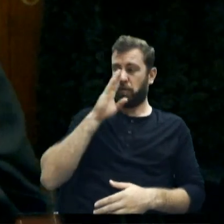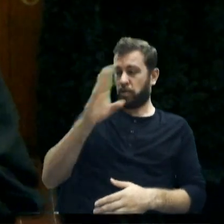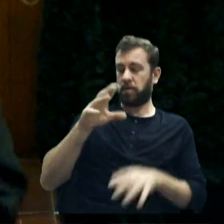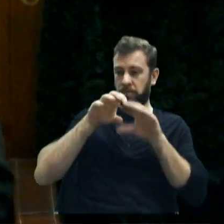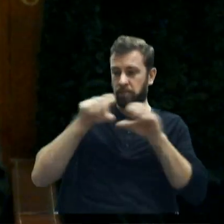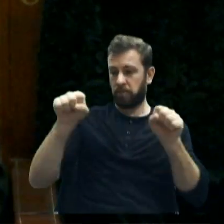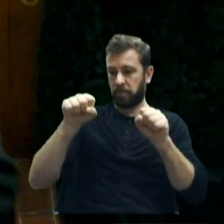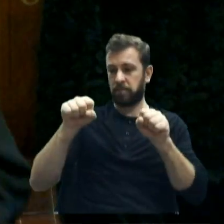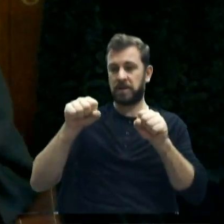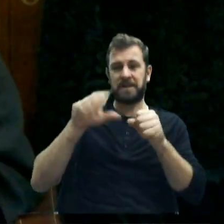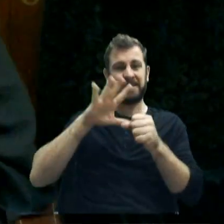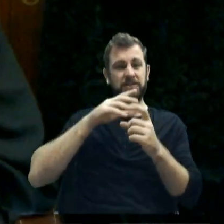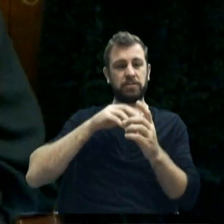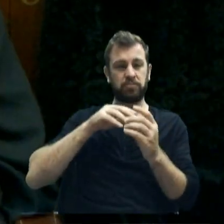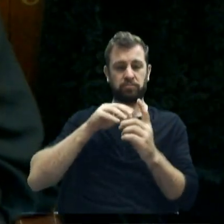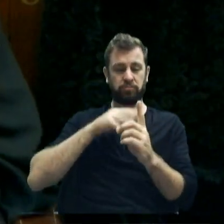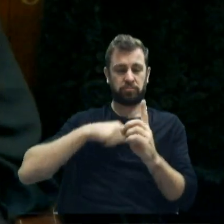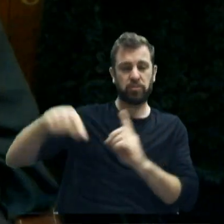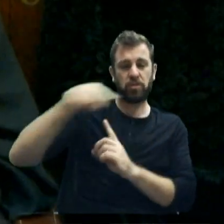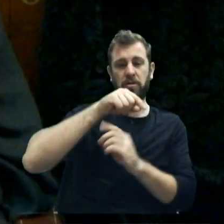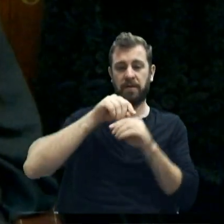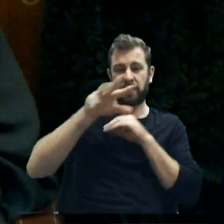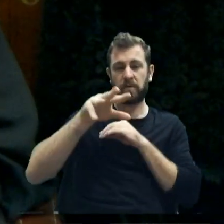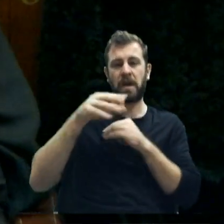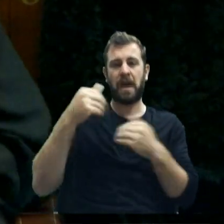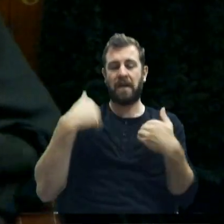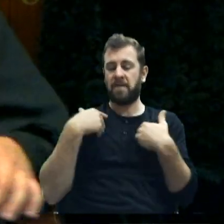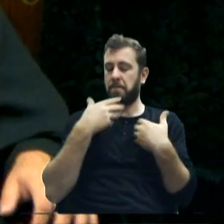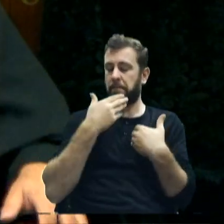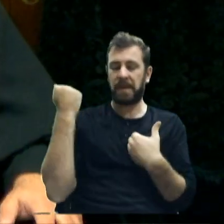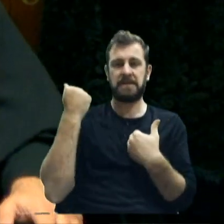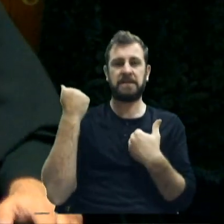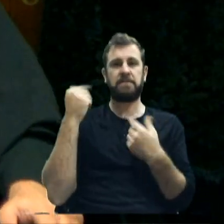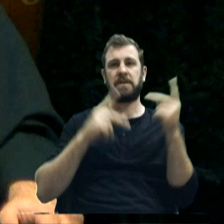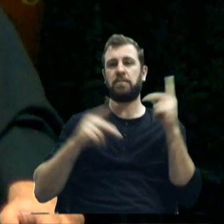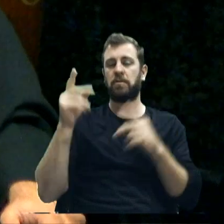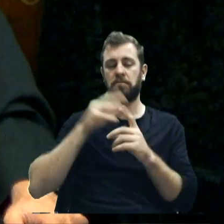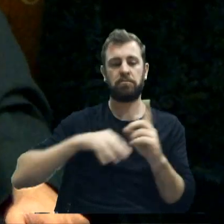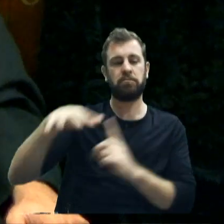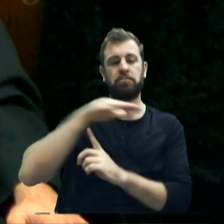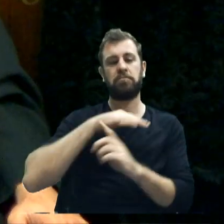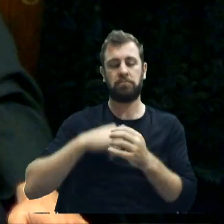of influence, he had the best of the best around him.